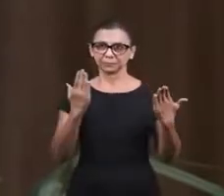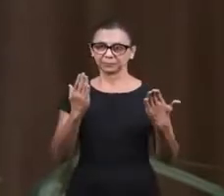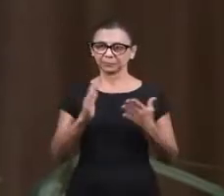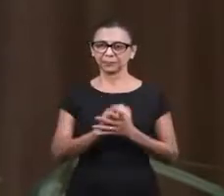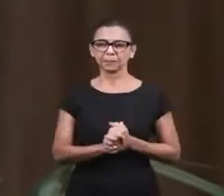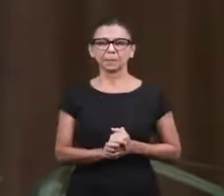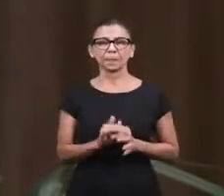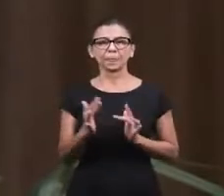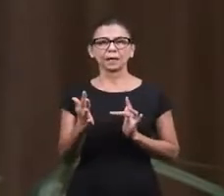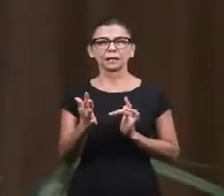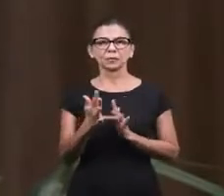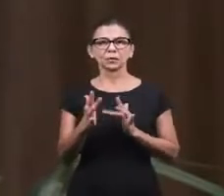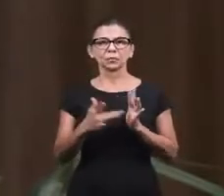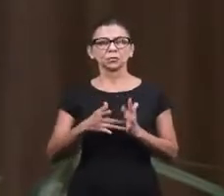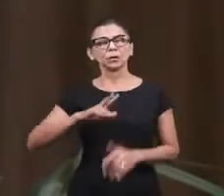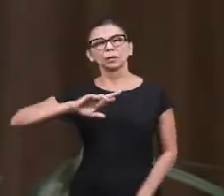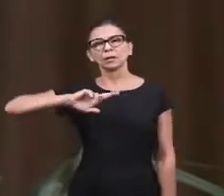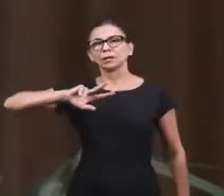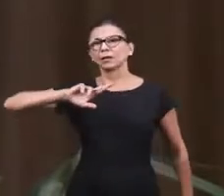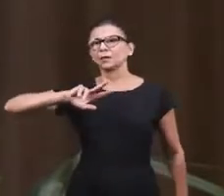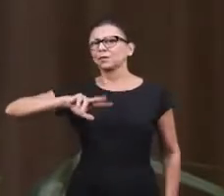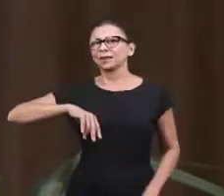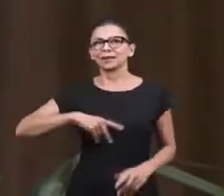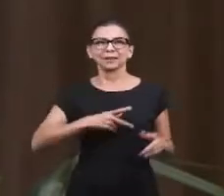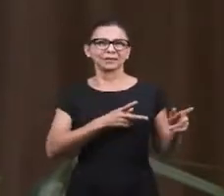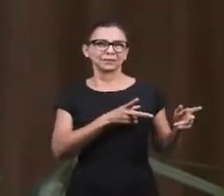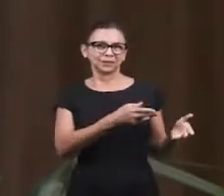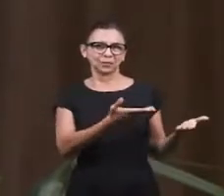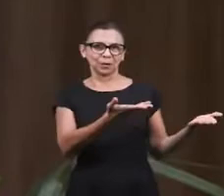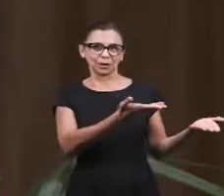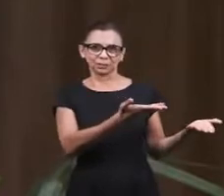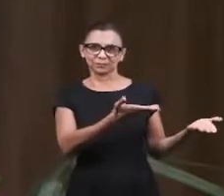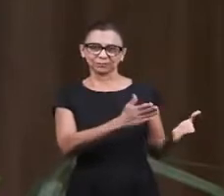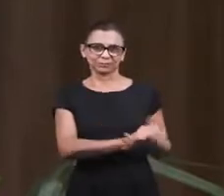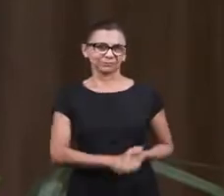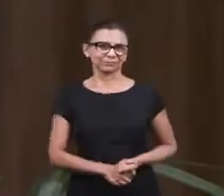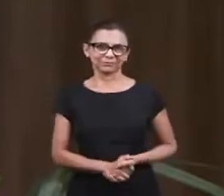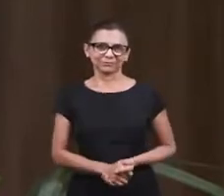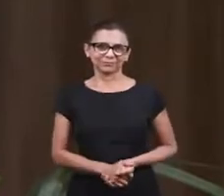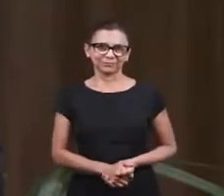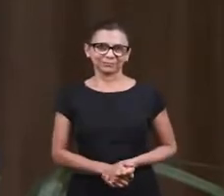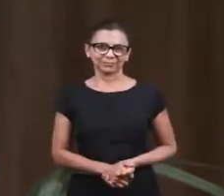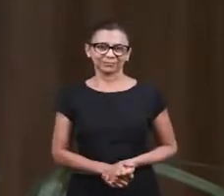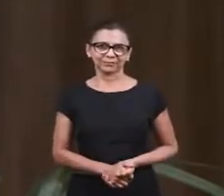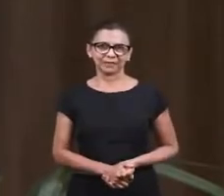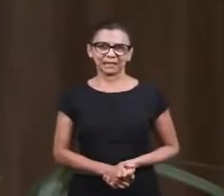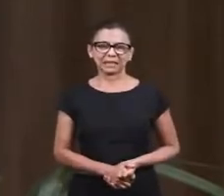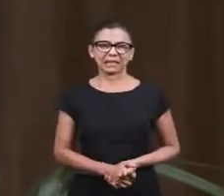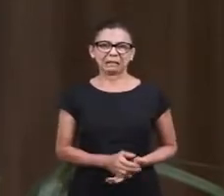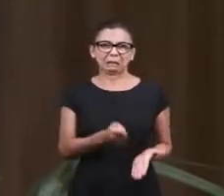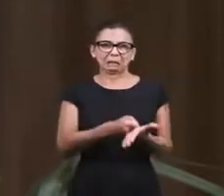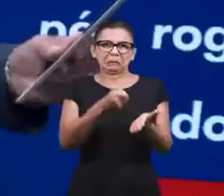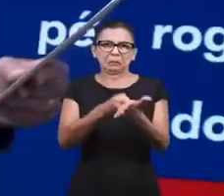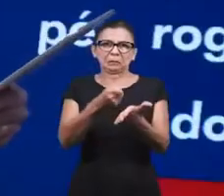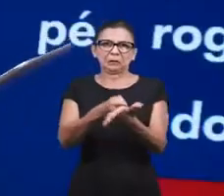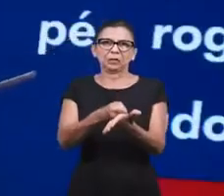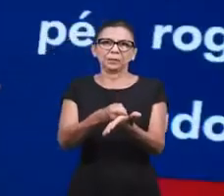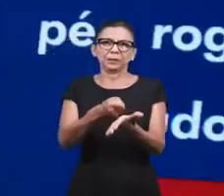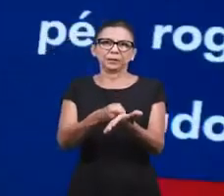Jesus is not a creditor, an uncompassionate creditor, or